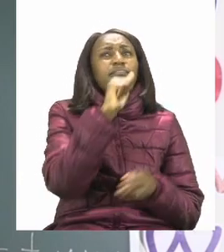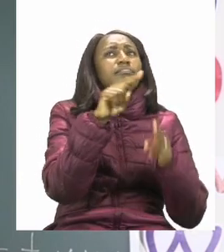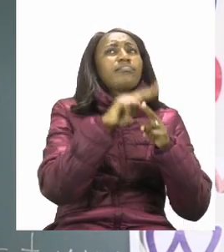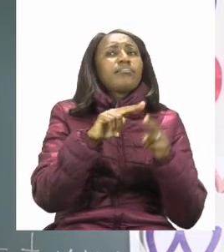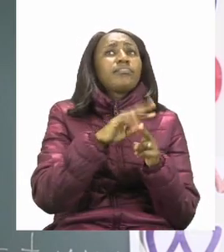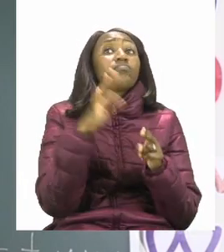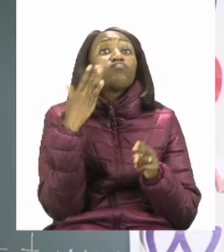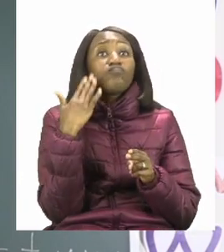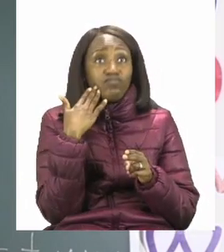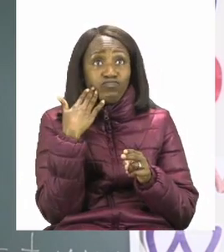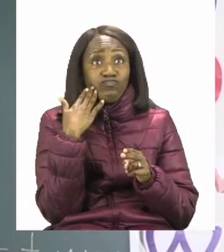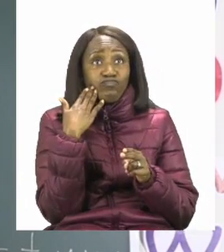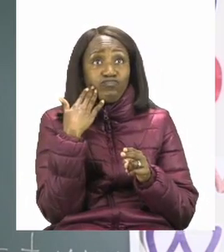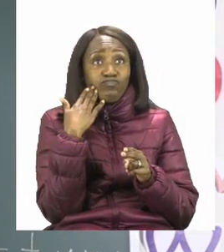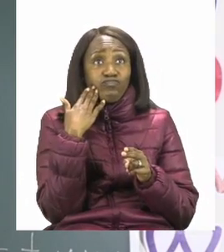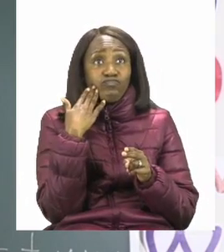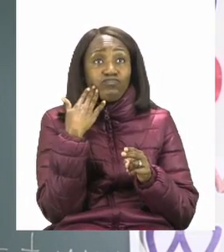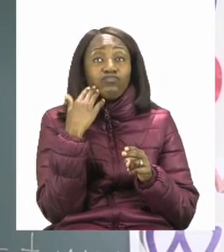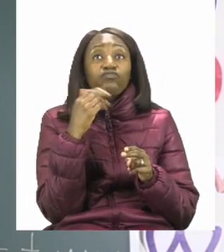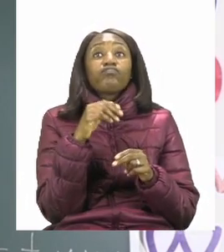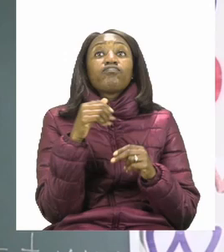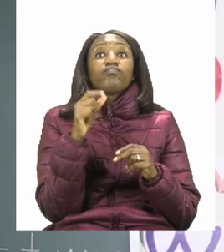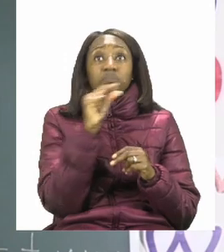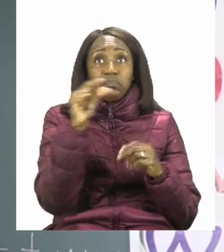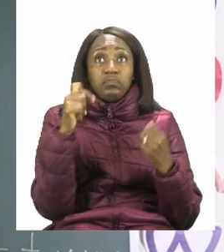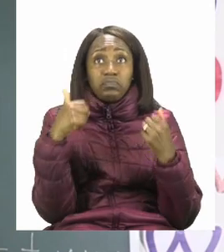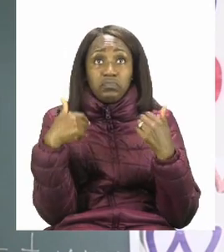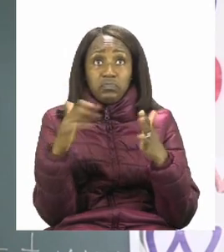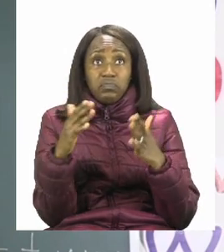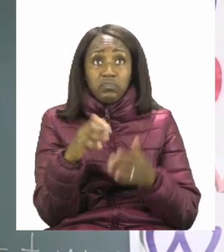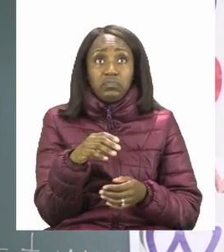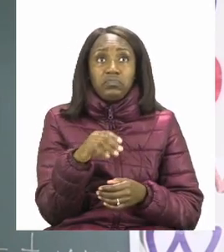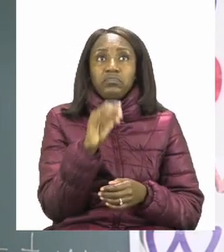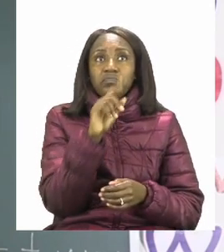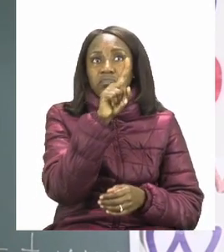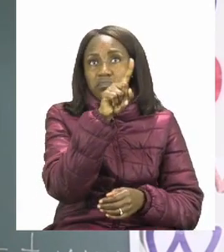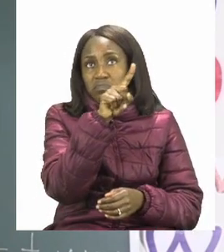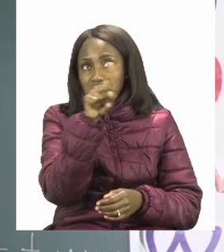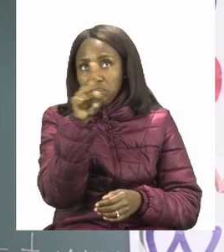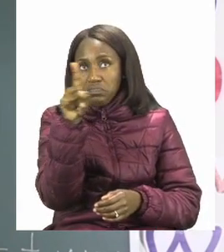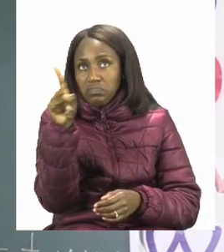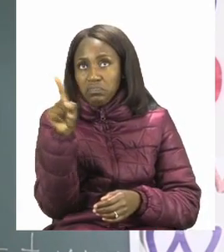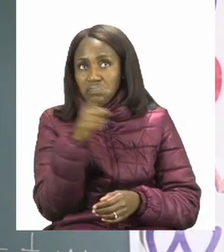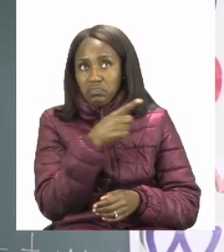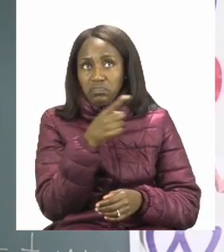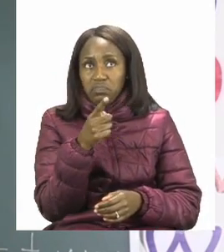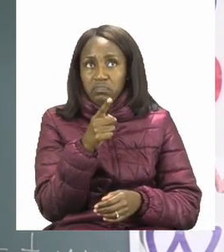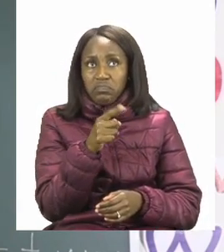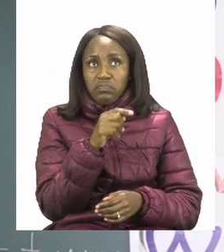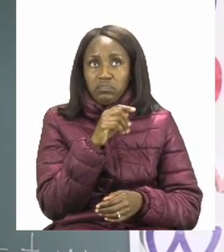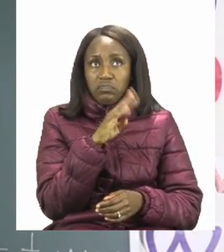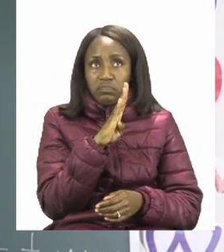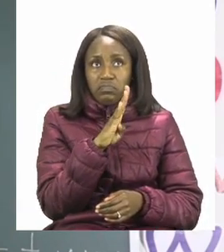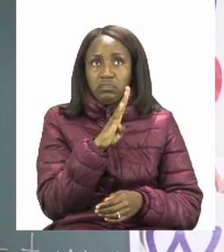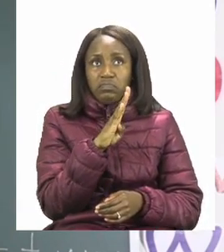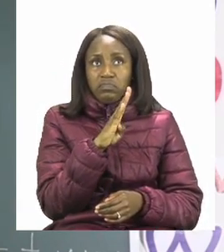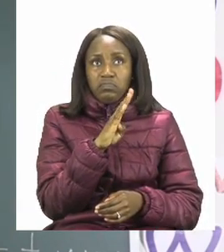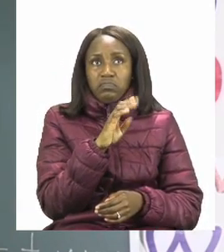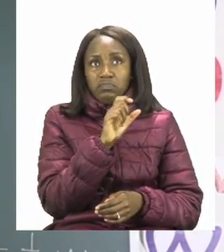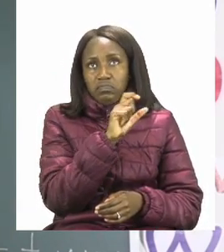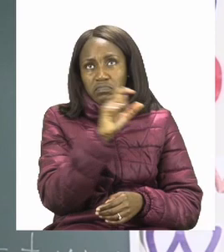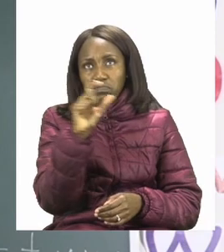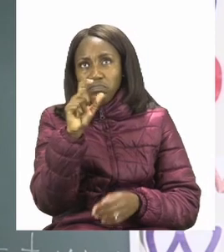there is a word that starts with any of these letters here, from B all the way